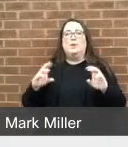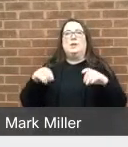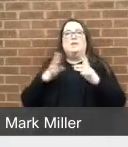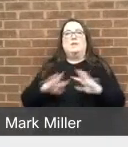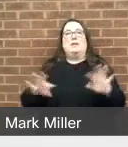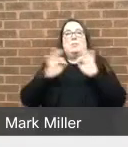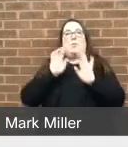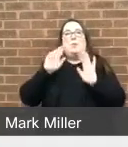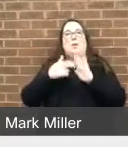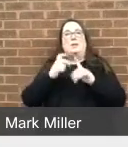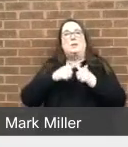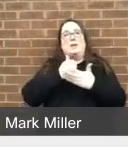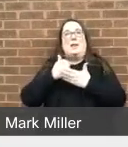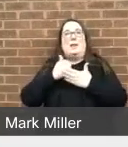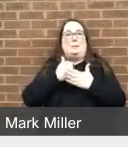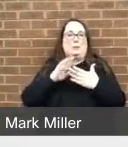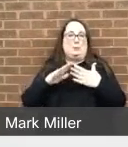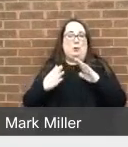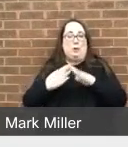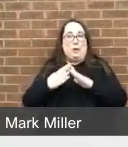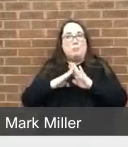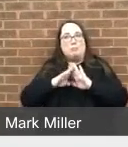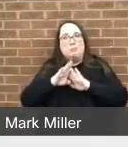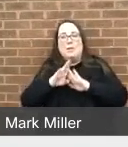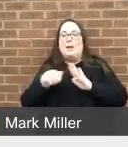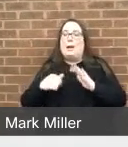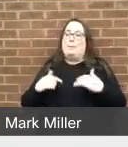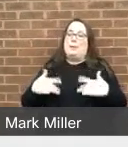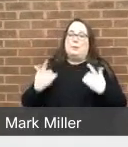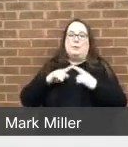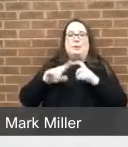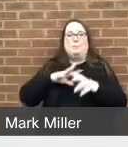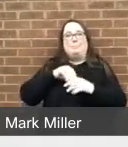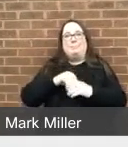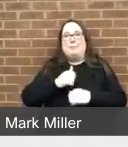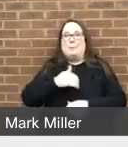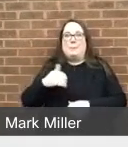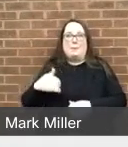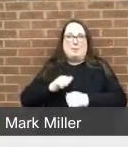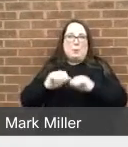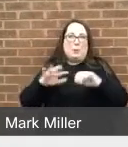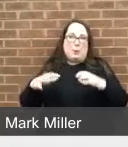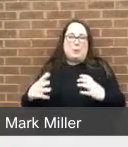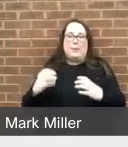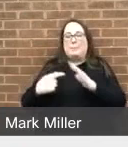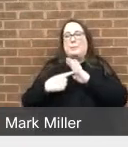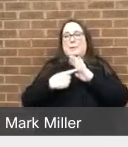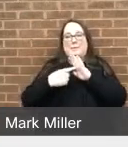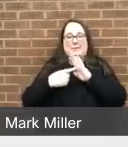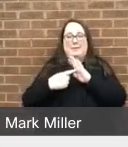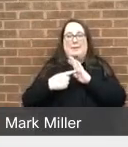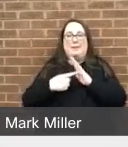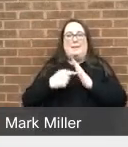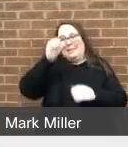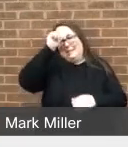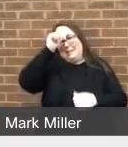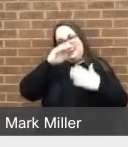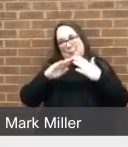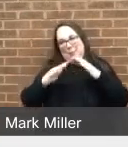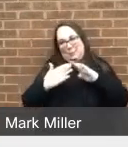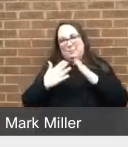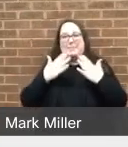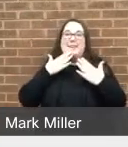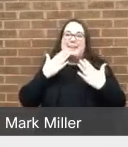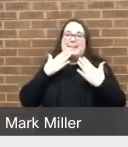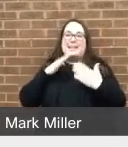help our community prosper. I'm so pleased to be a member of this work group and be a representative of the Indian community. Thank you,